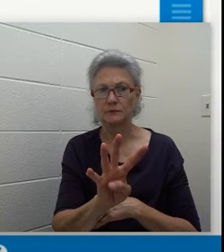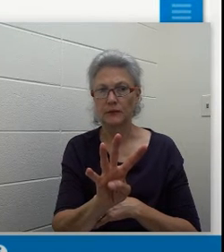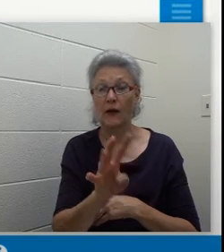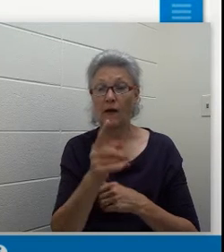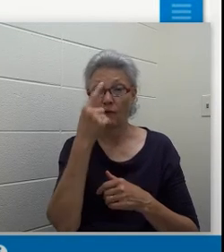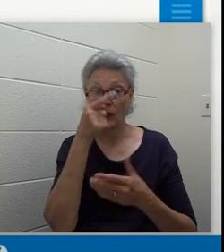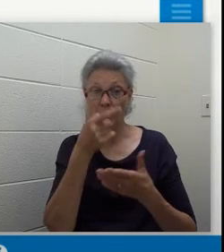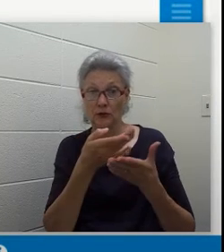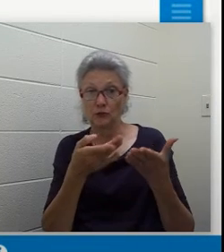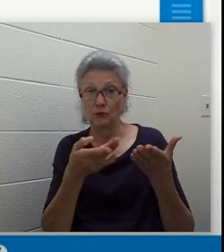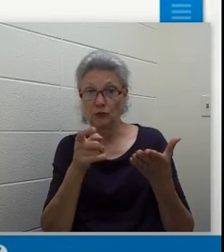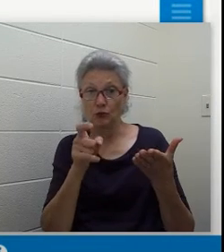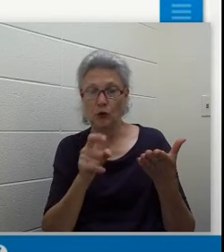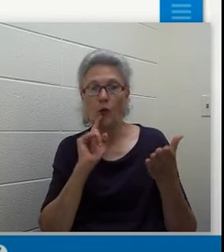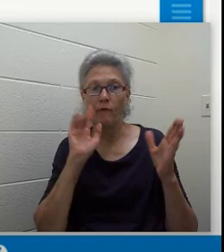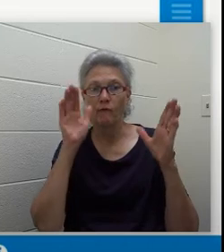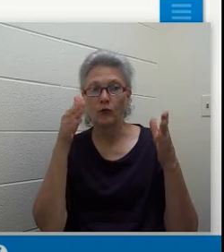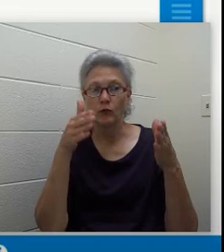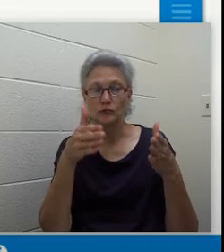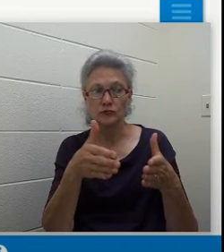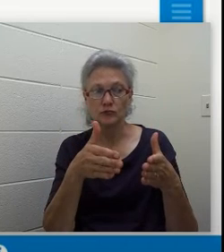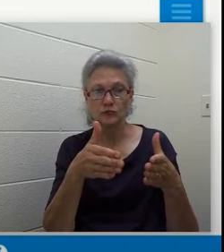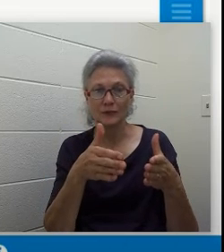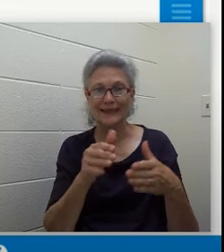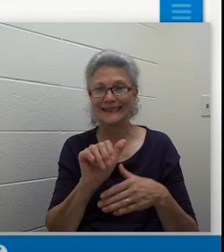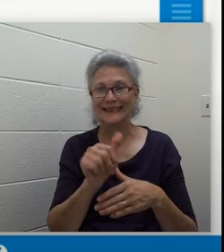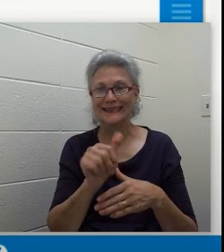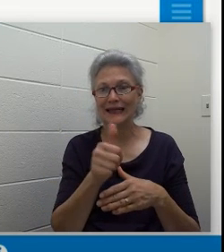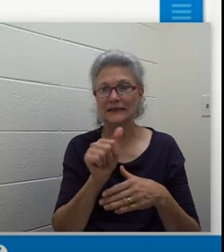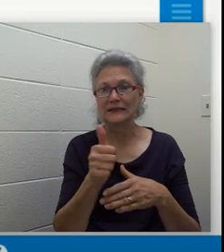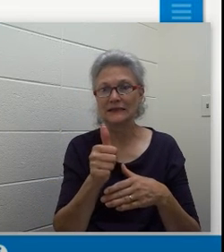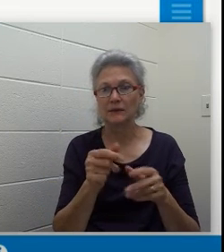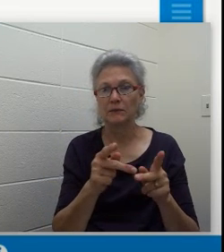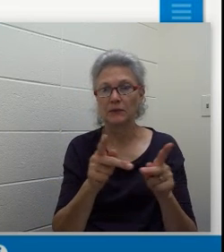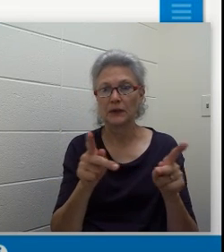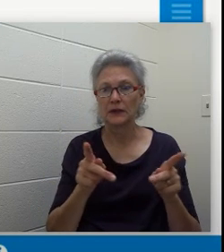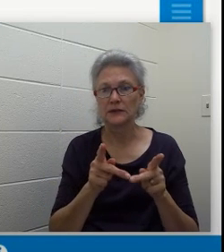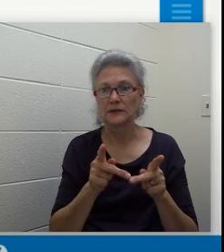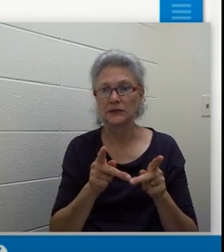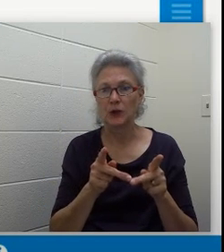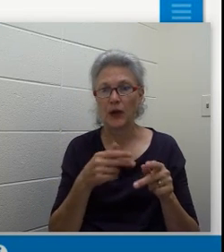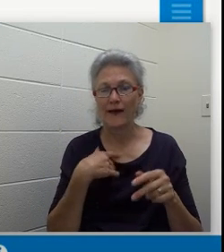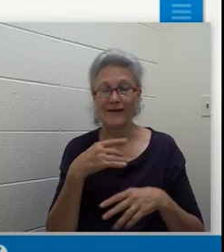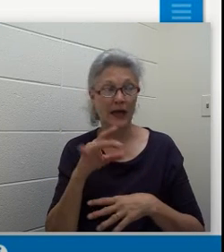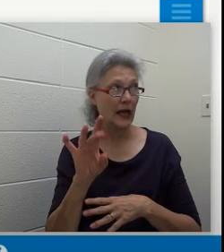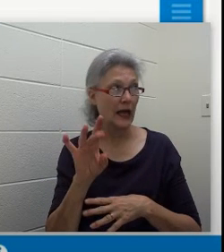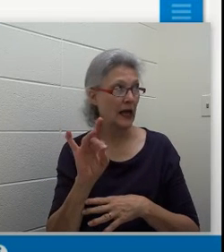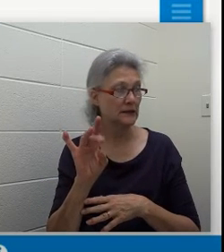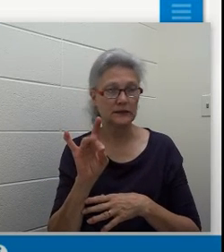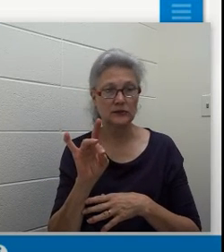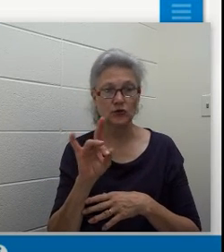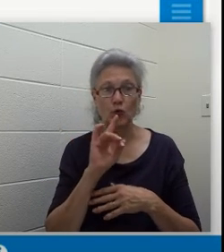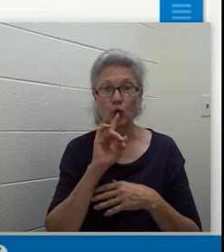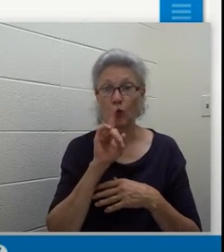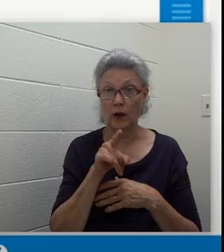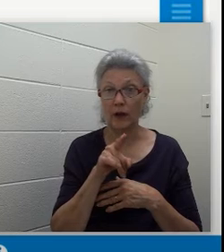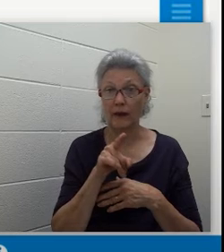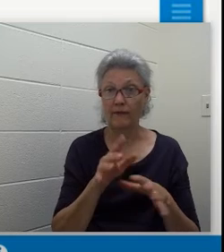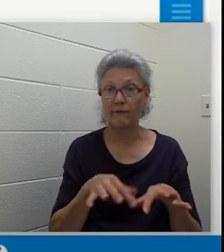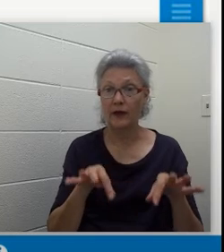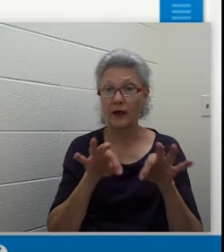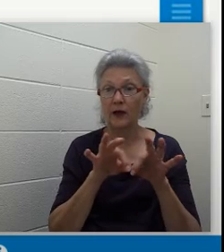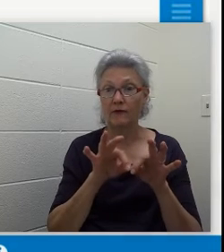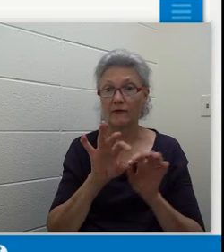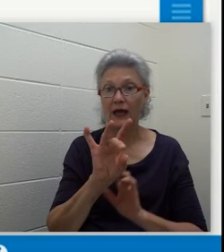For this one, we really want to focus on the tens place, which is where we have 8, which is really actually the value